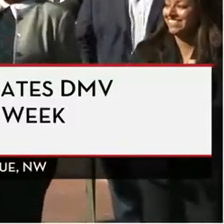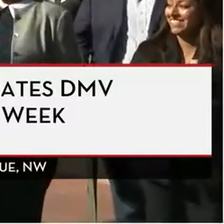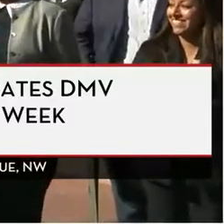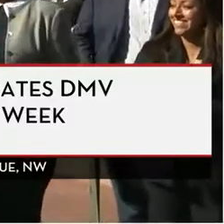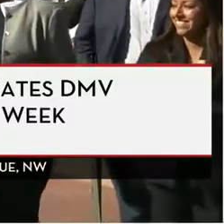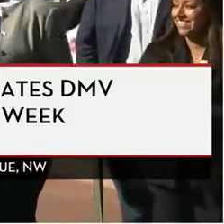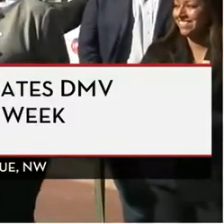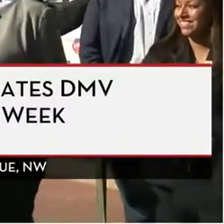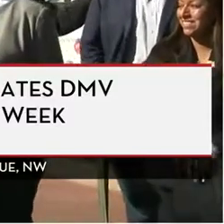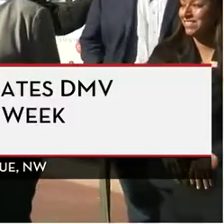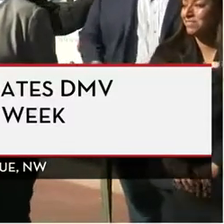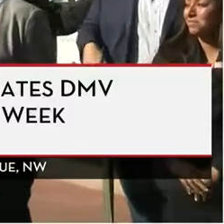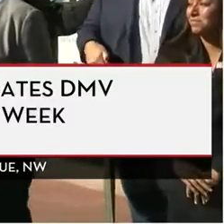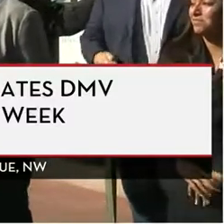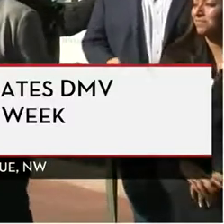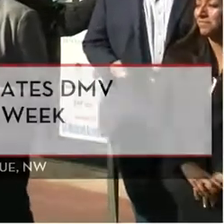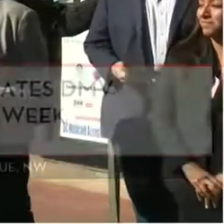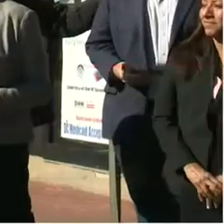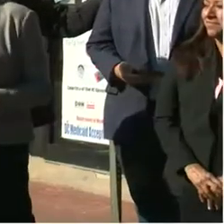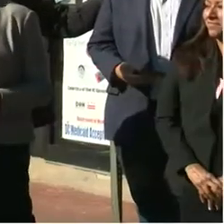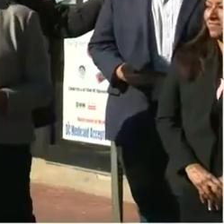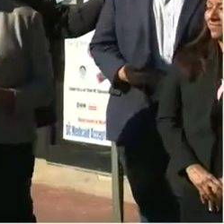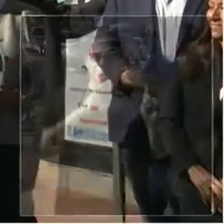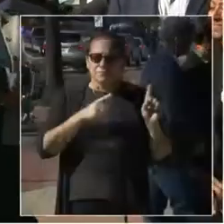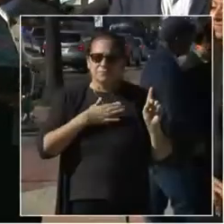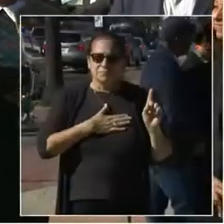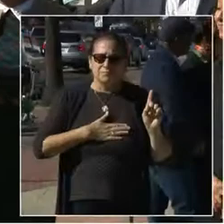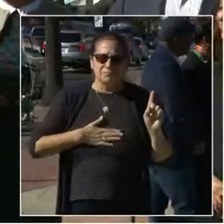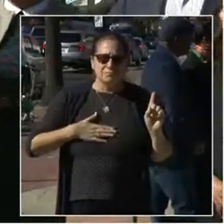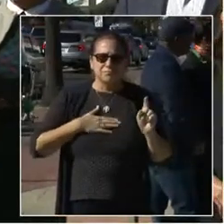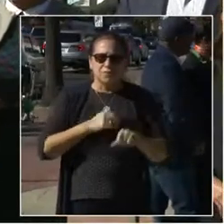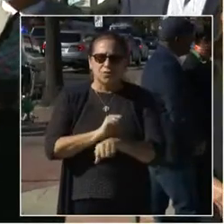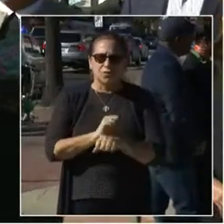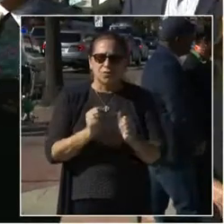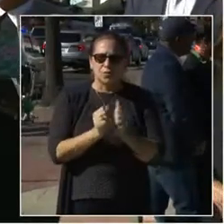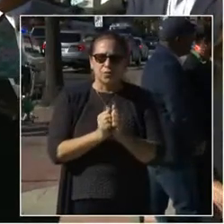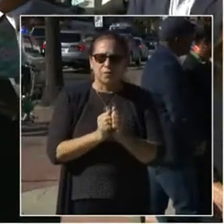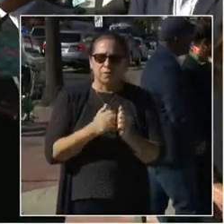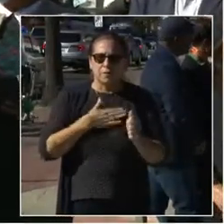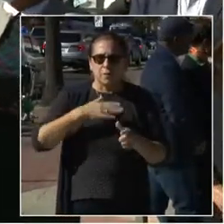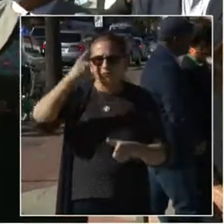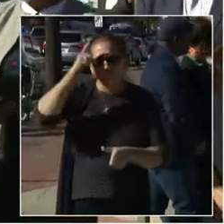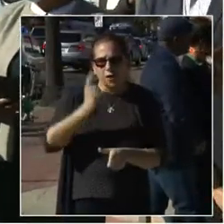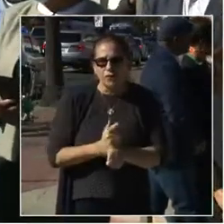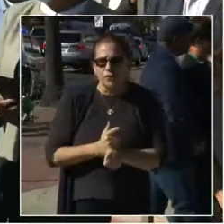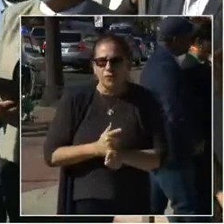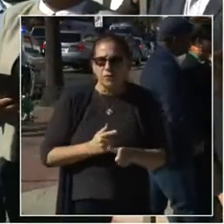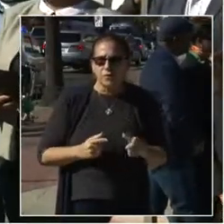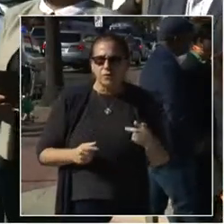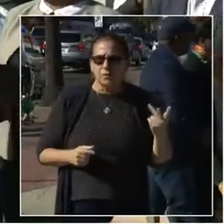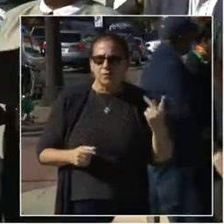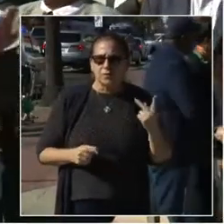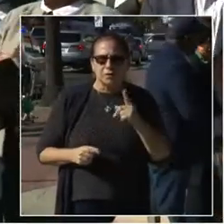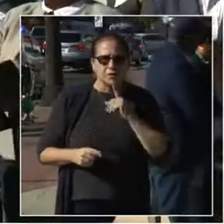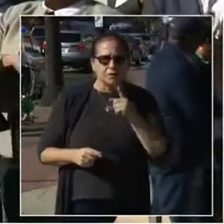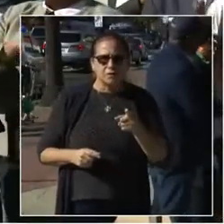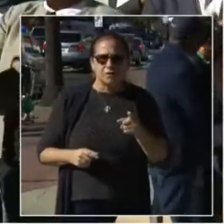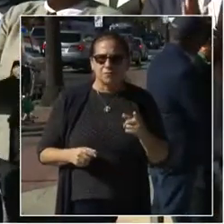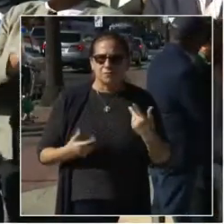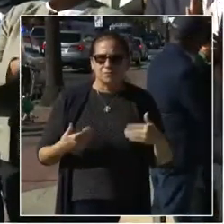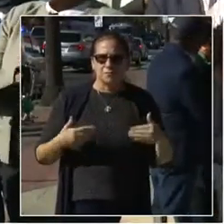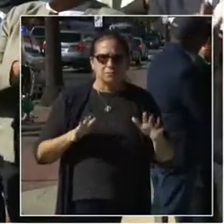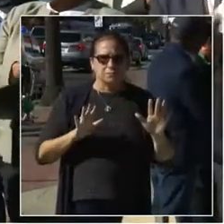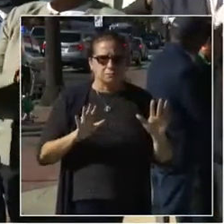have the pleasure of working side my younger brother, who I am very proud of, Chef Brandon Williams.